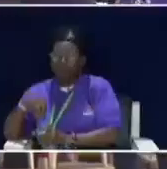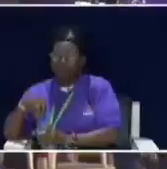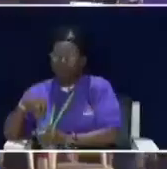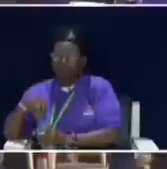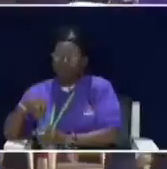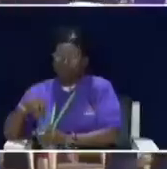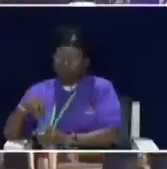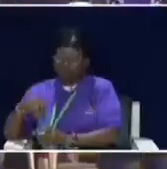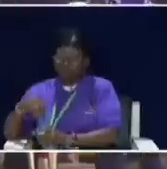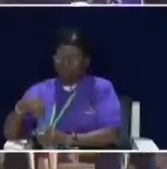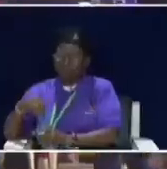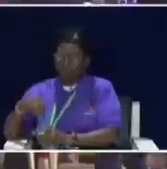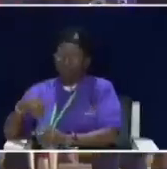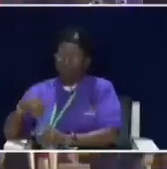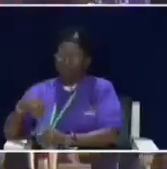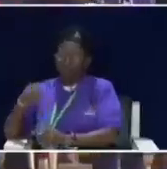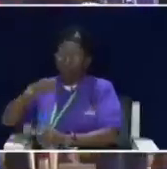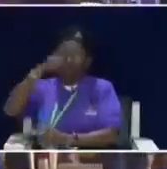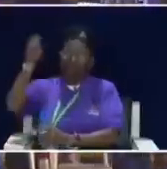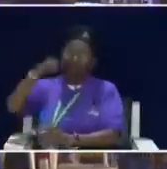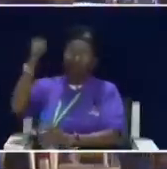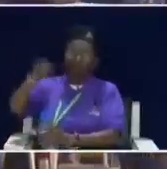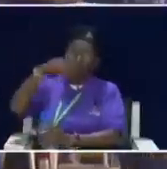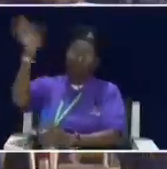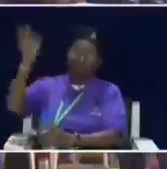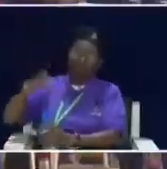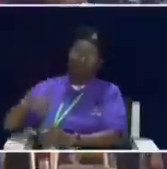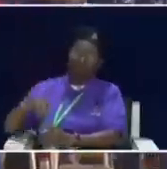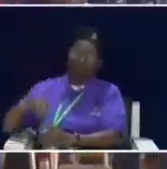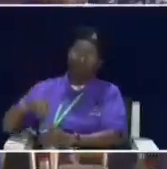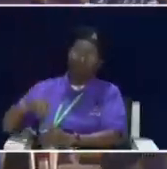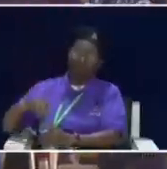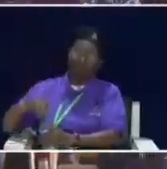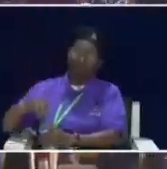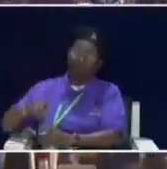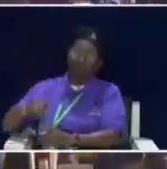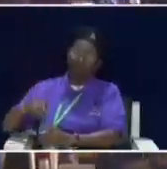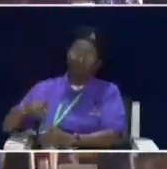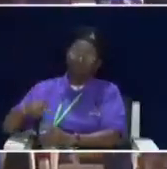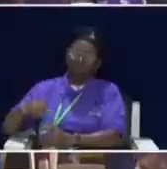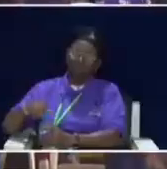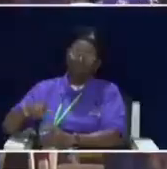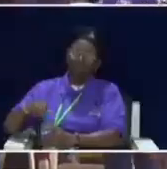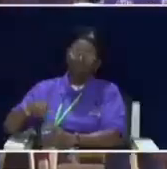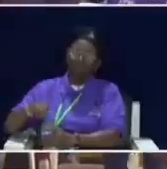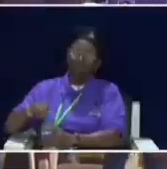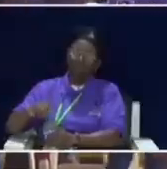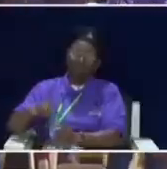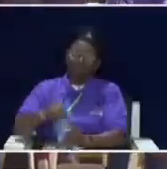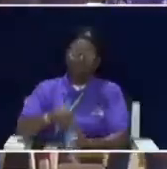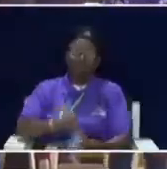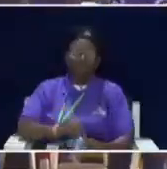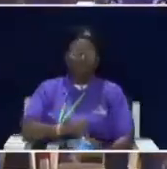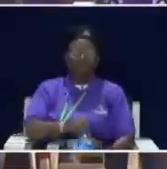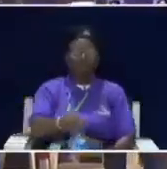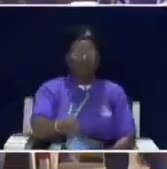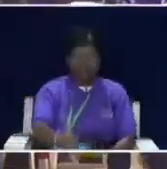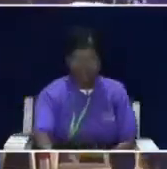Hallelujah. Hallelujah, my Father. Hallelujah, God. Glory be to your holy name.